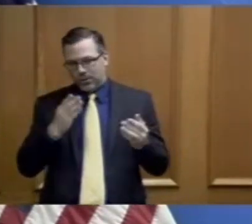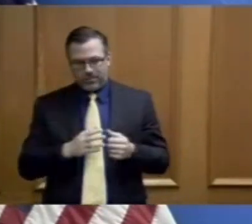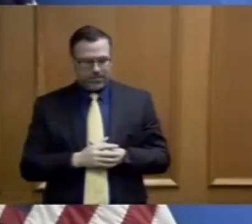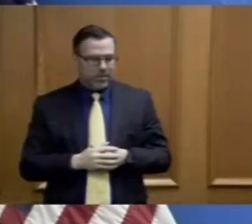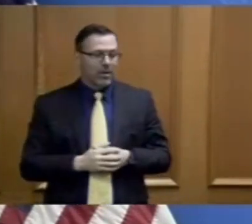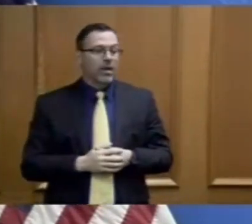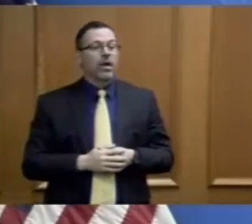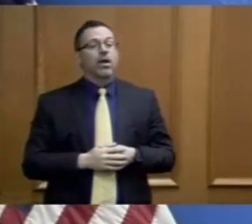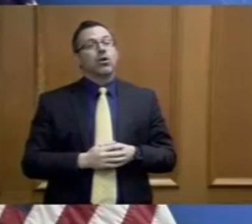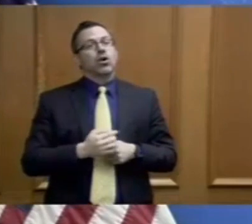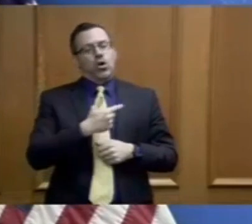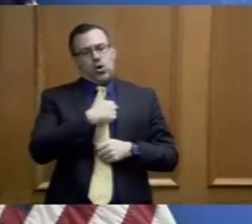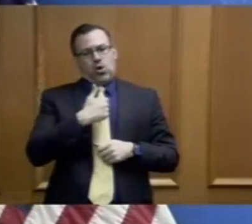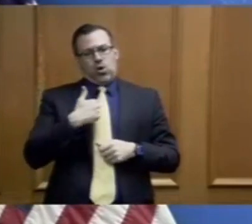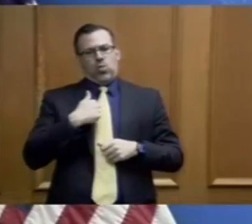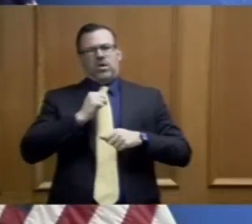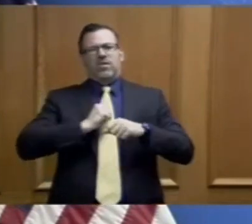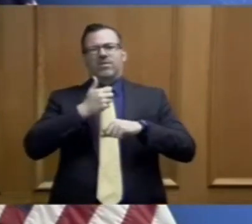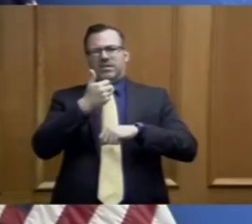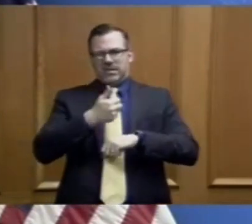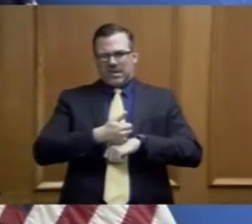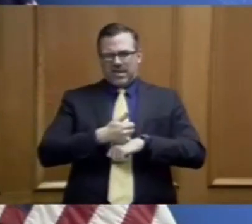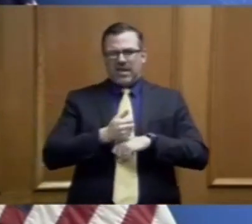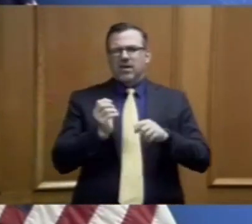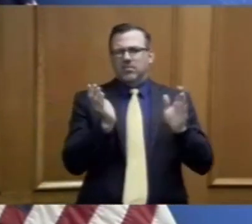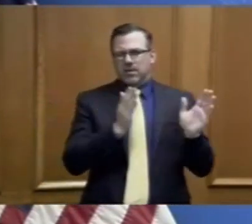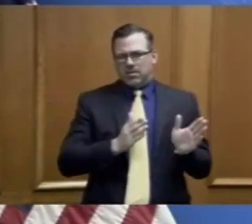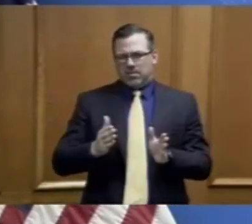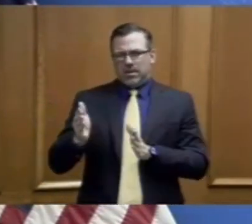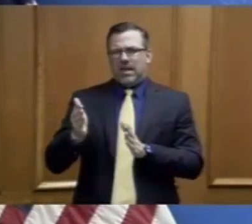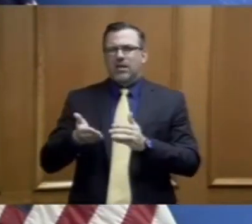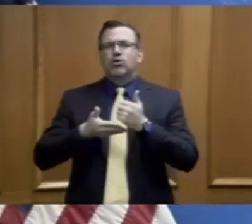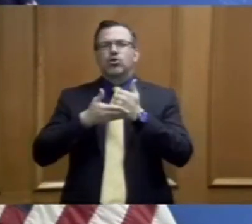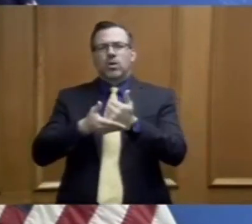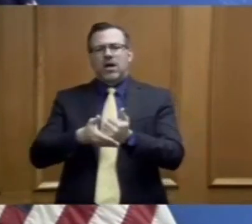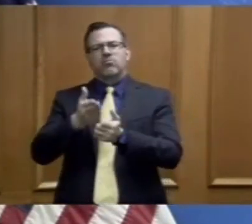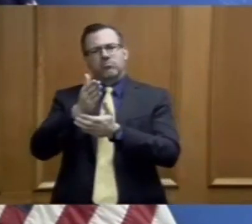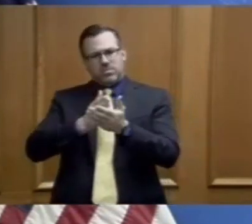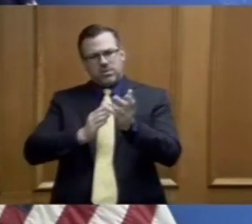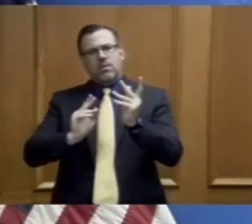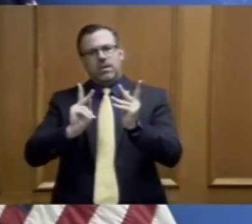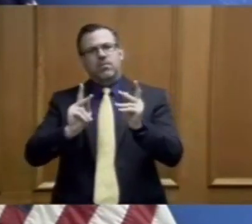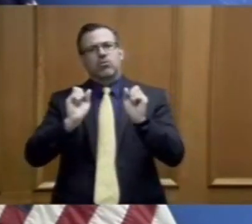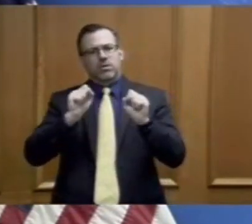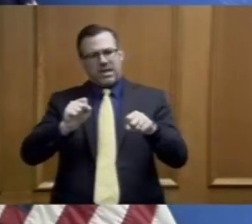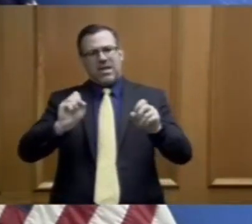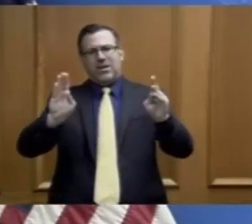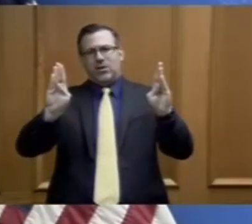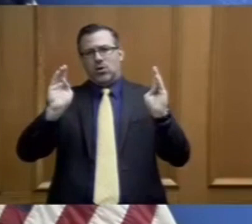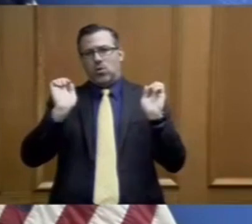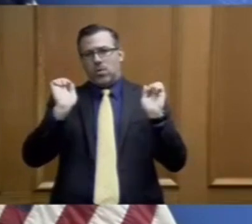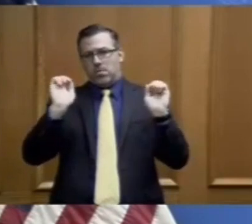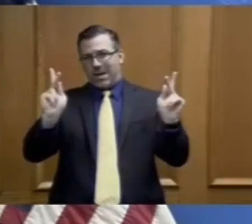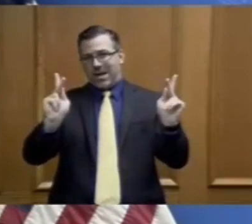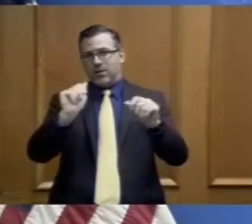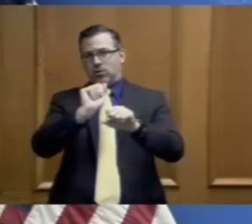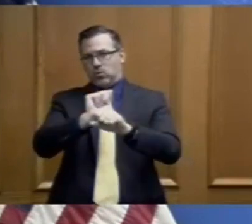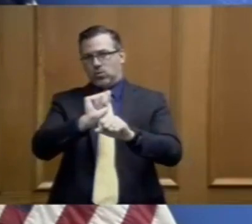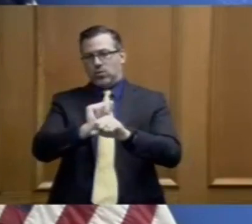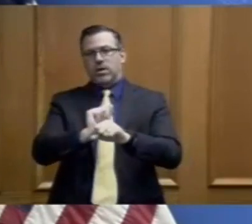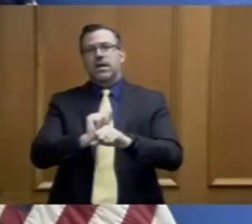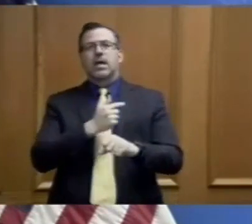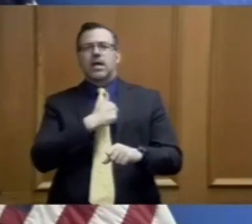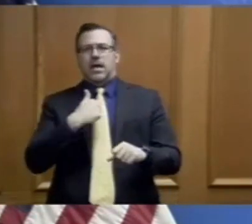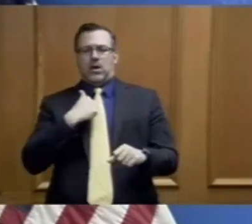we've implemented a strategy that allows us to be able to get Tennesseans back to work, and we continue to evaluate and work through